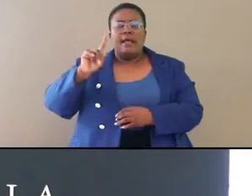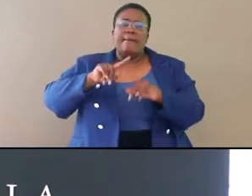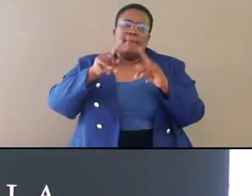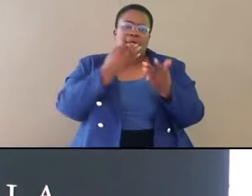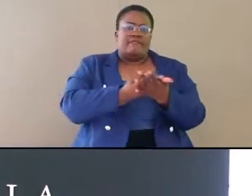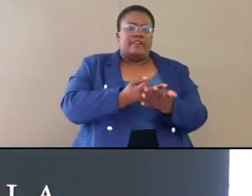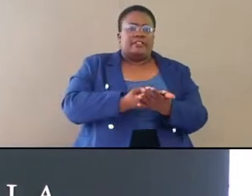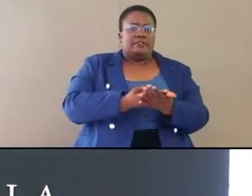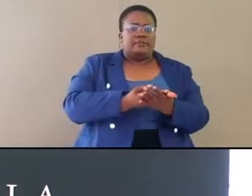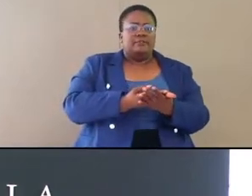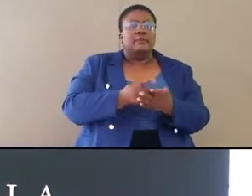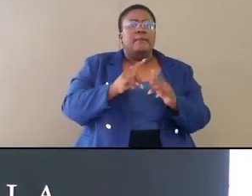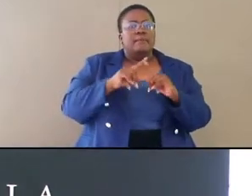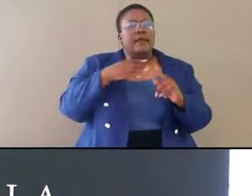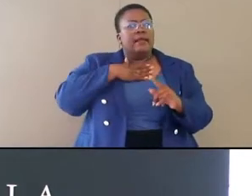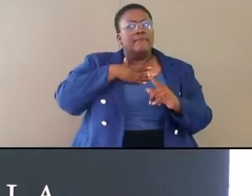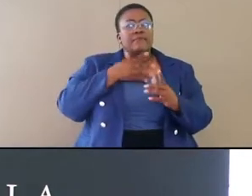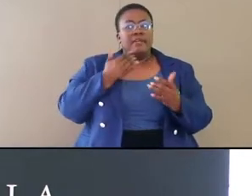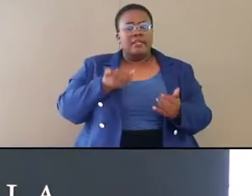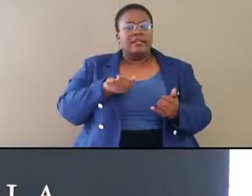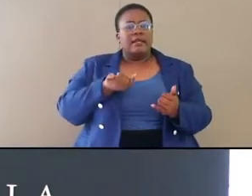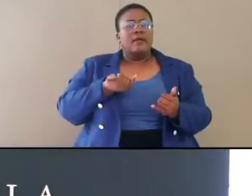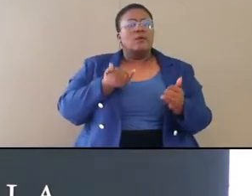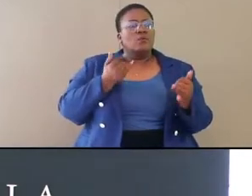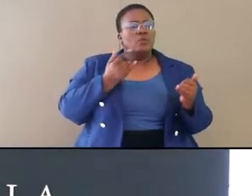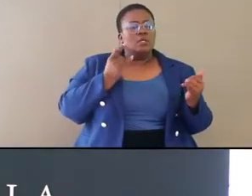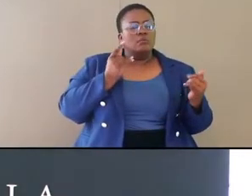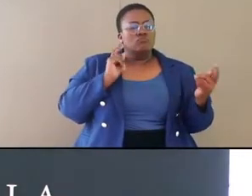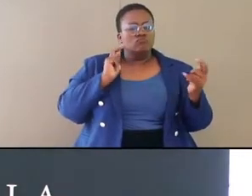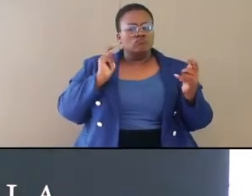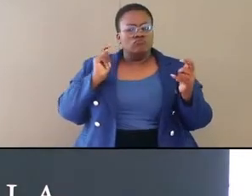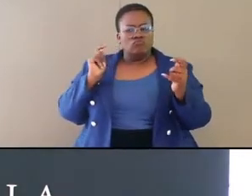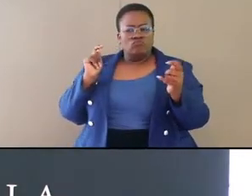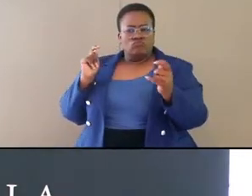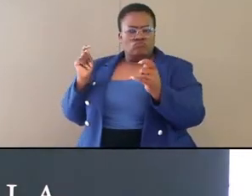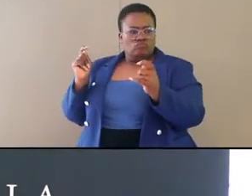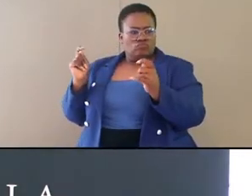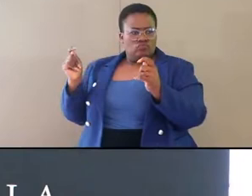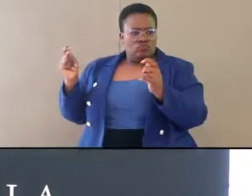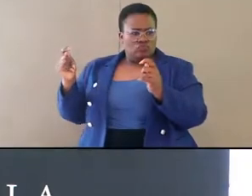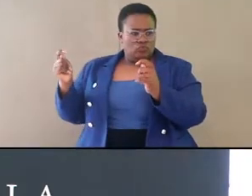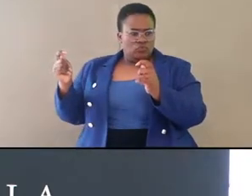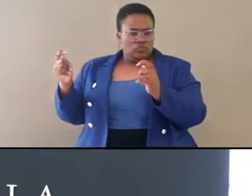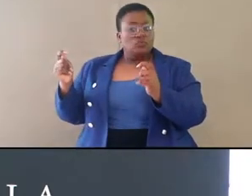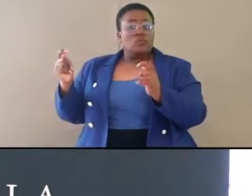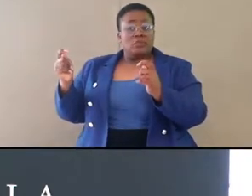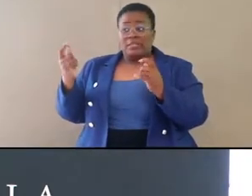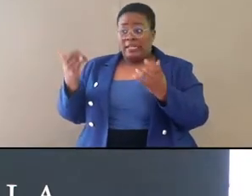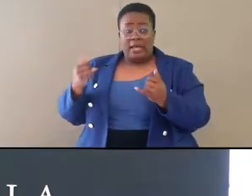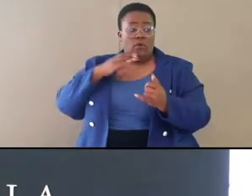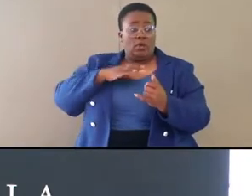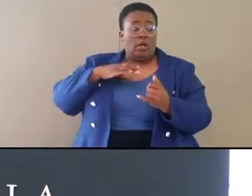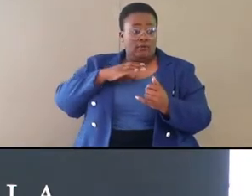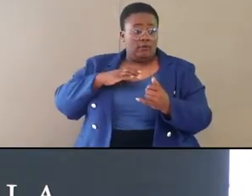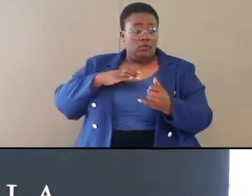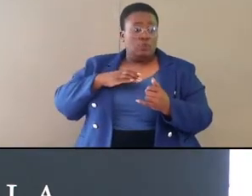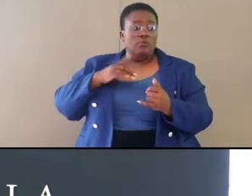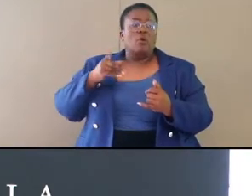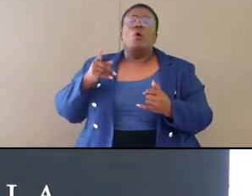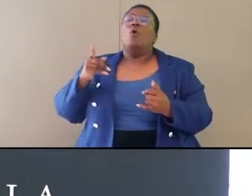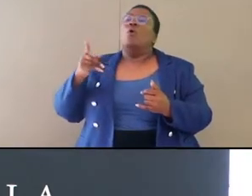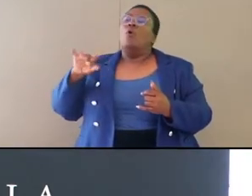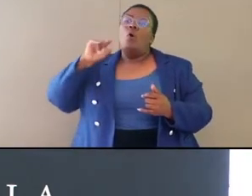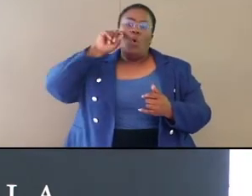moving away from that. We are now feeling comfortable because again, us here who are privileged are now not